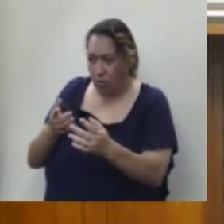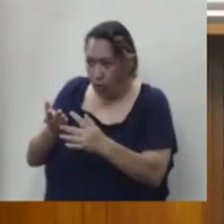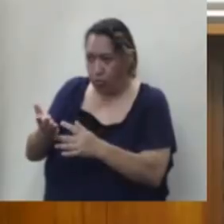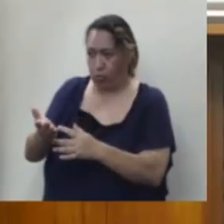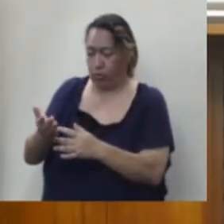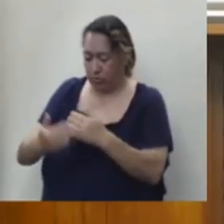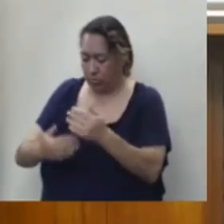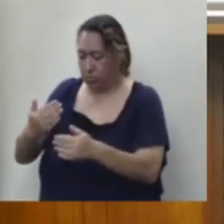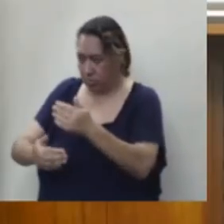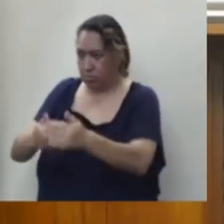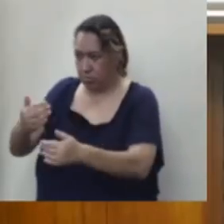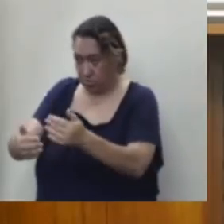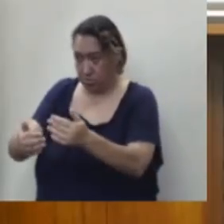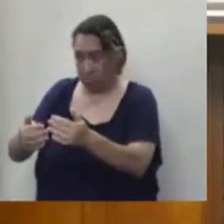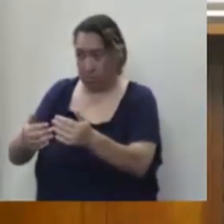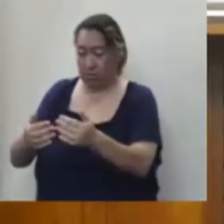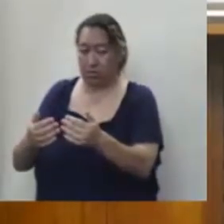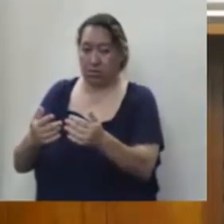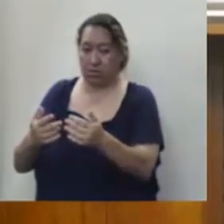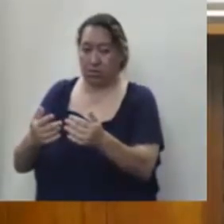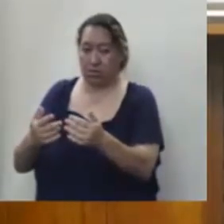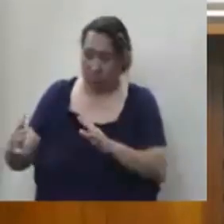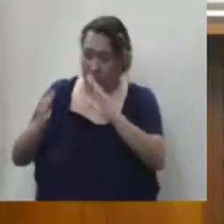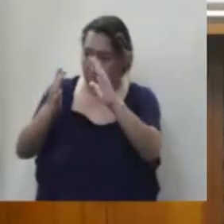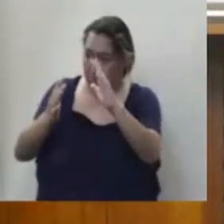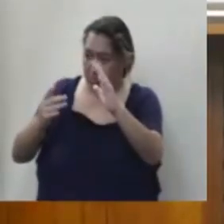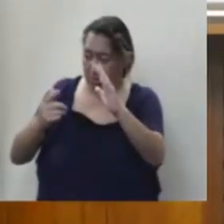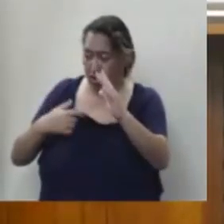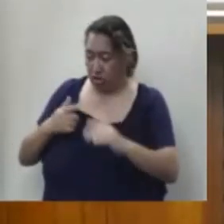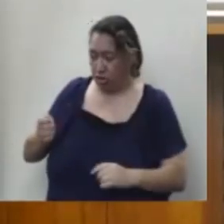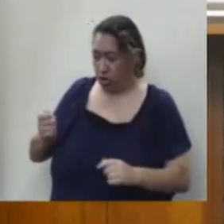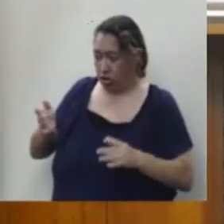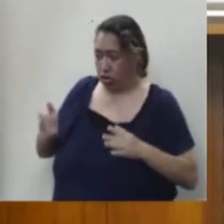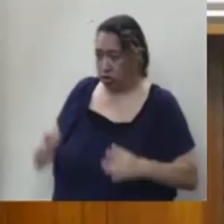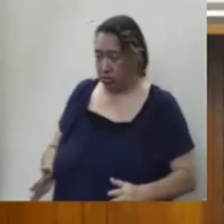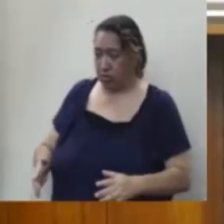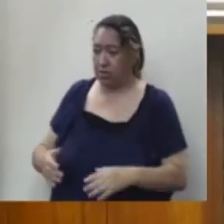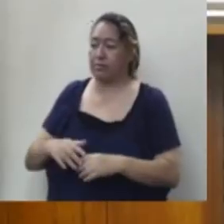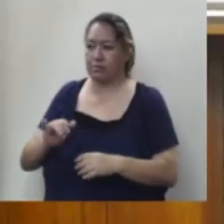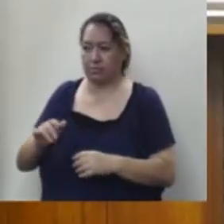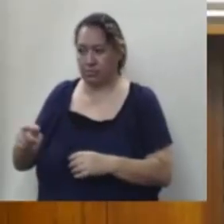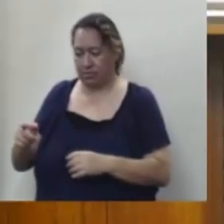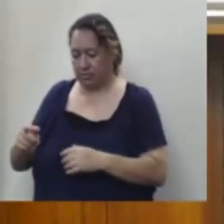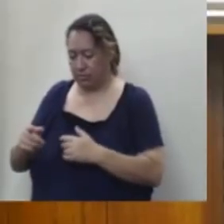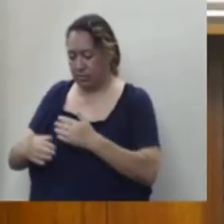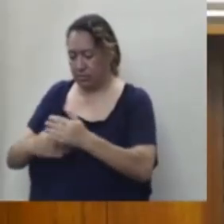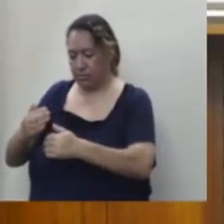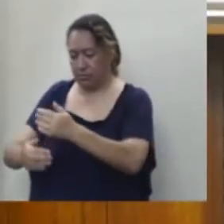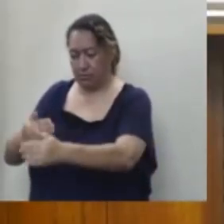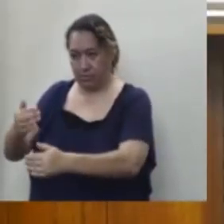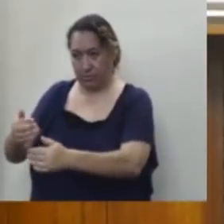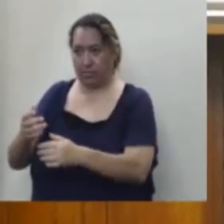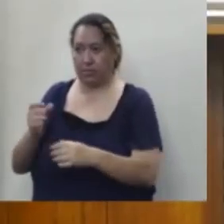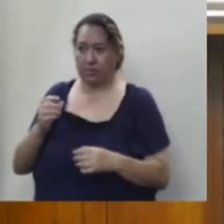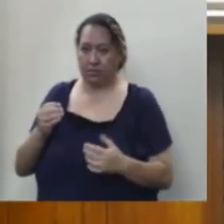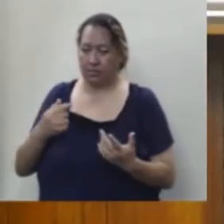magistrate, I guess, they go before the judge. That's their process. So I'm